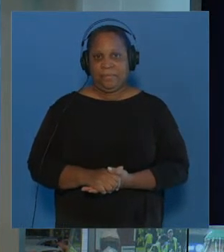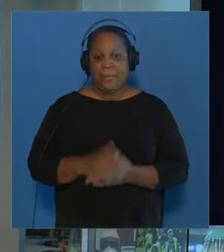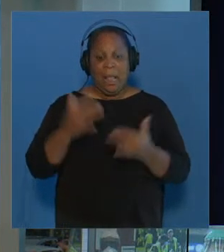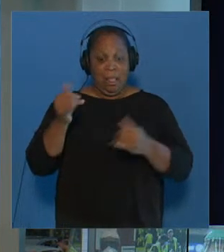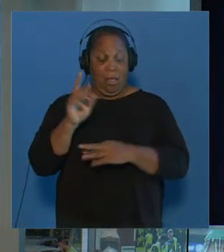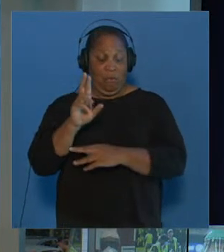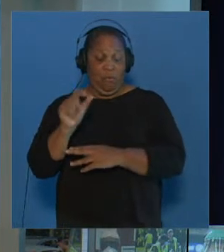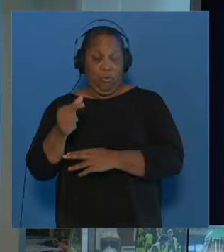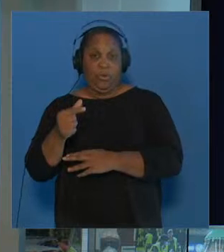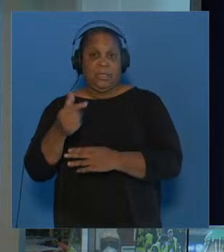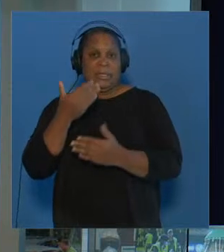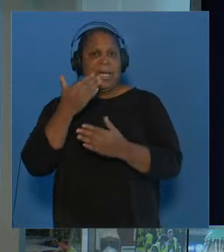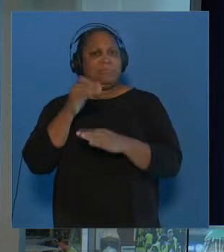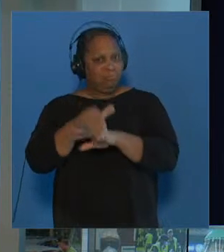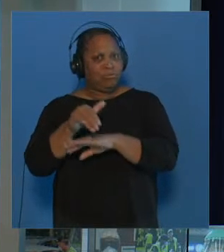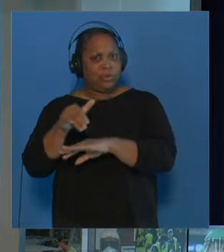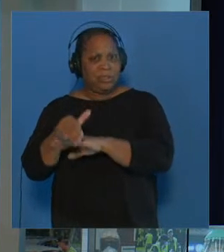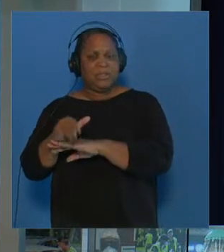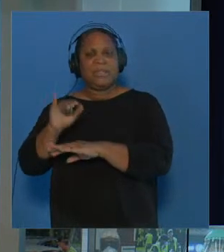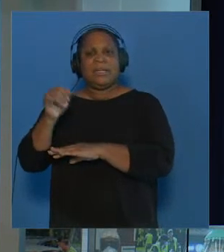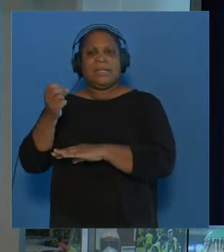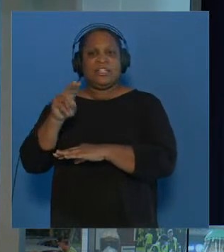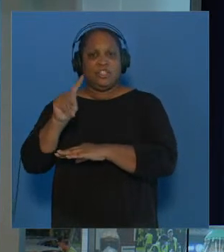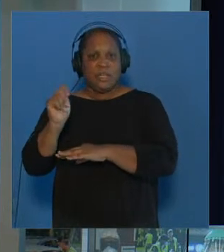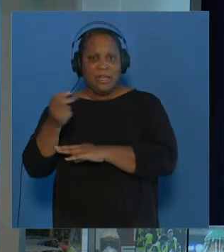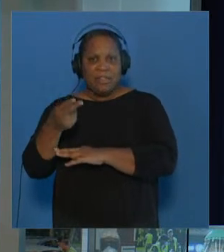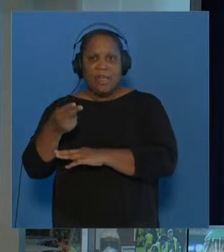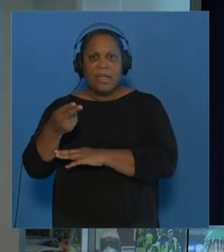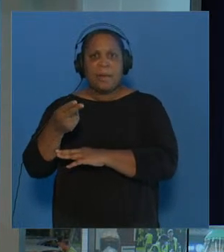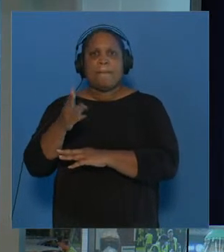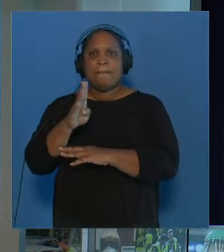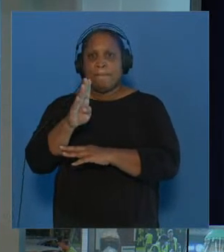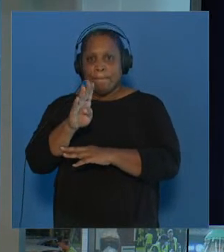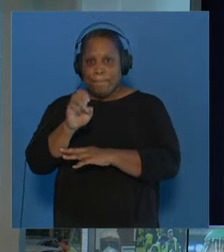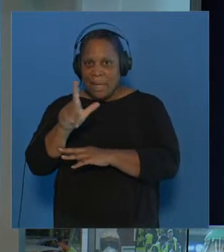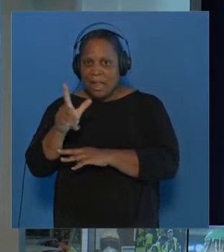Evening, Mr. Premier. Evening, folks. Jonathan Bell from the Gazette.